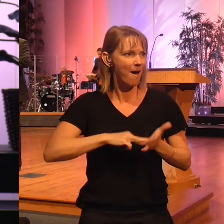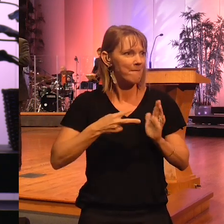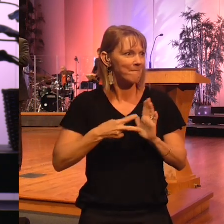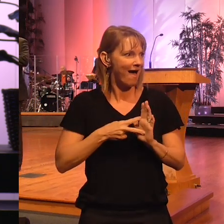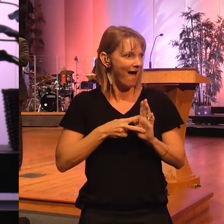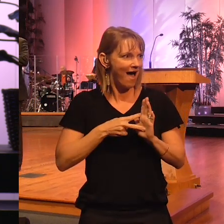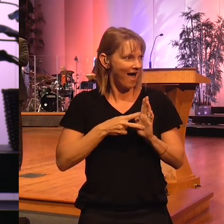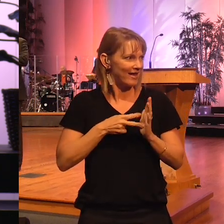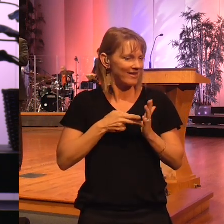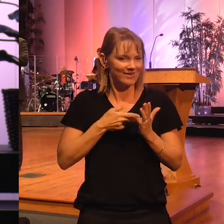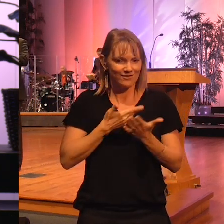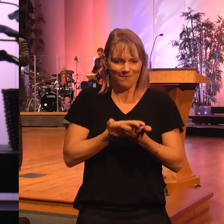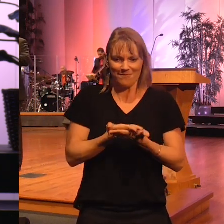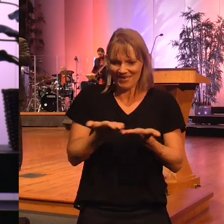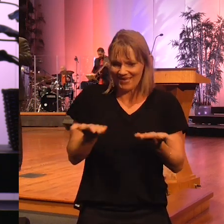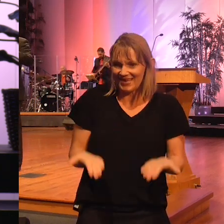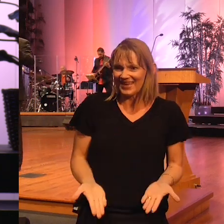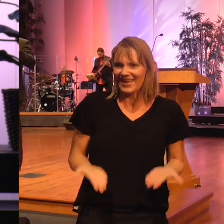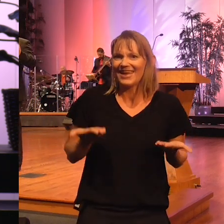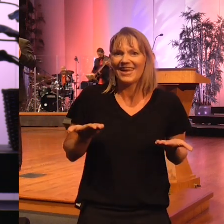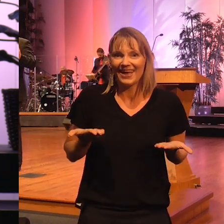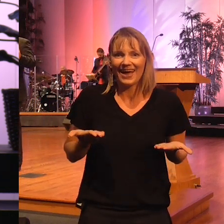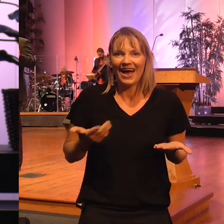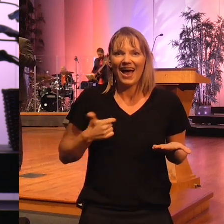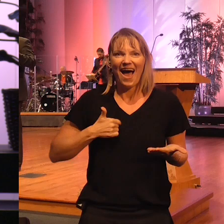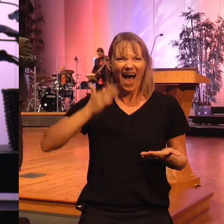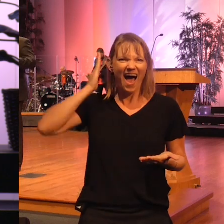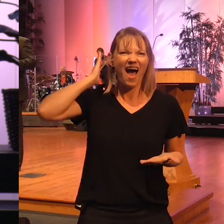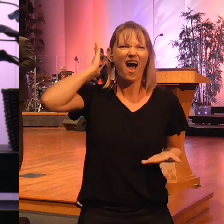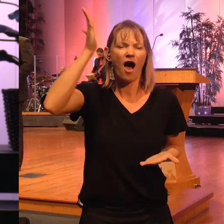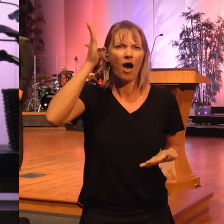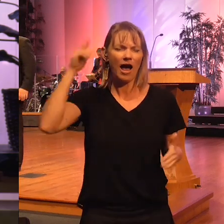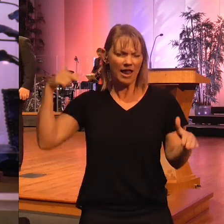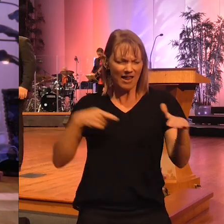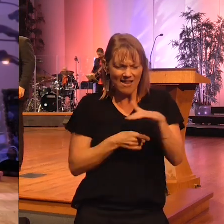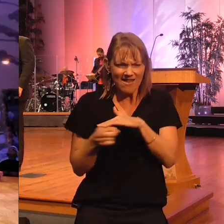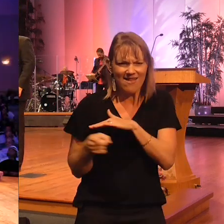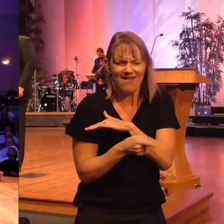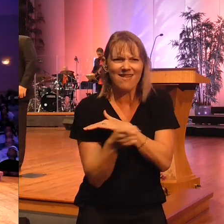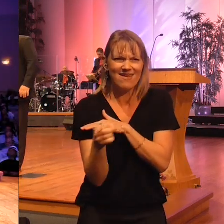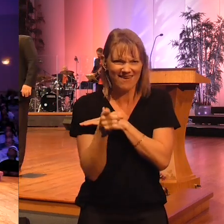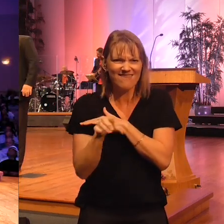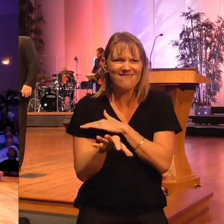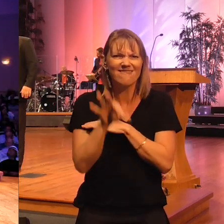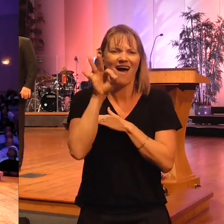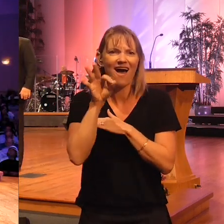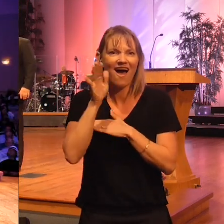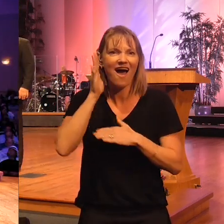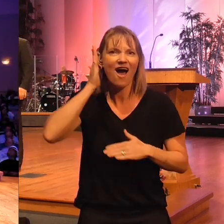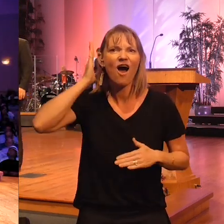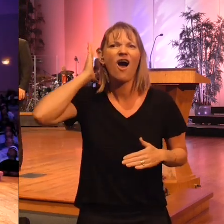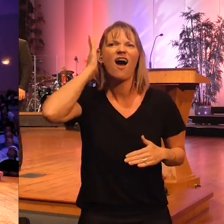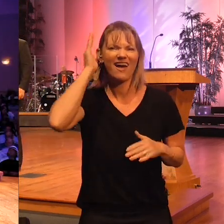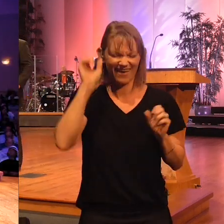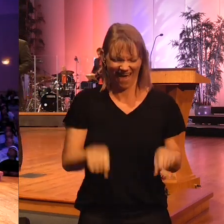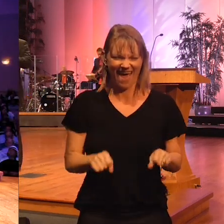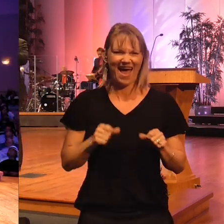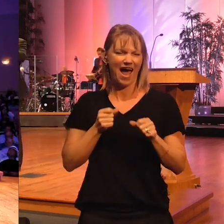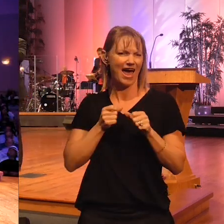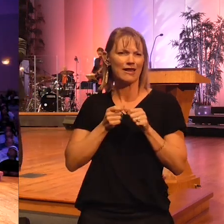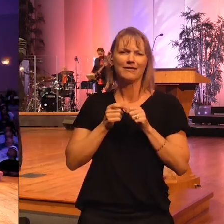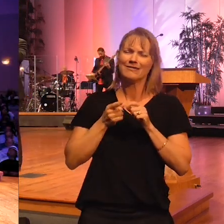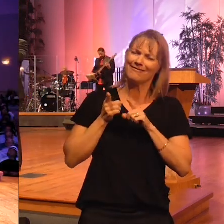to be. I will find my way, I can go